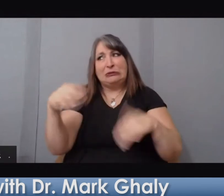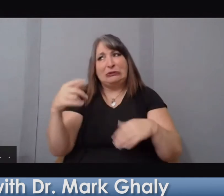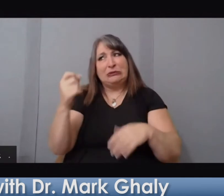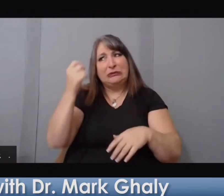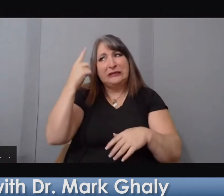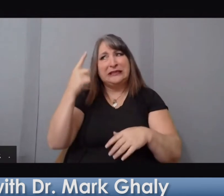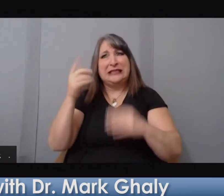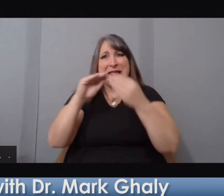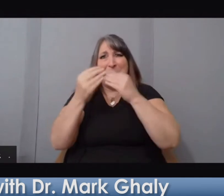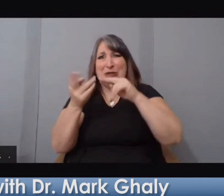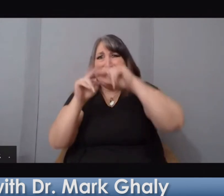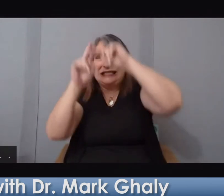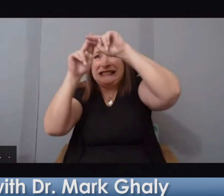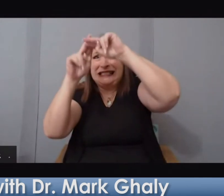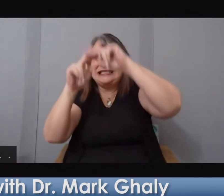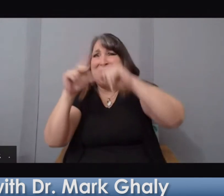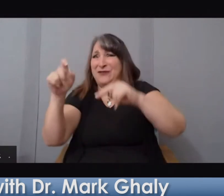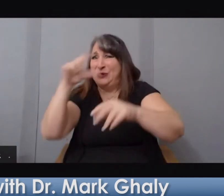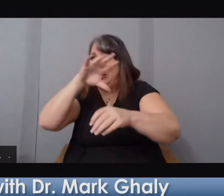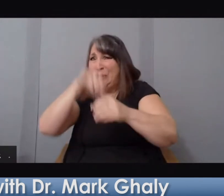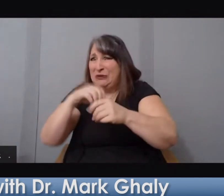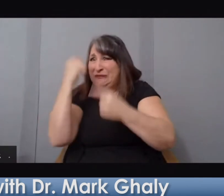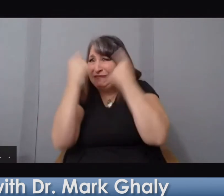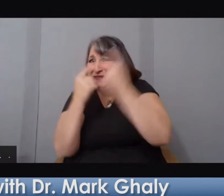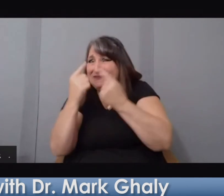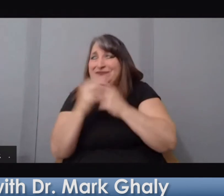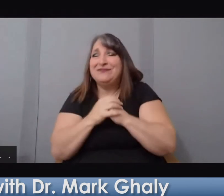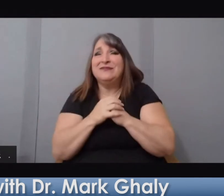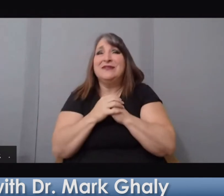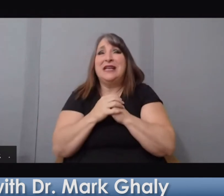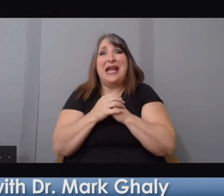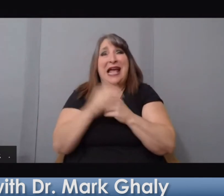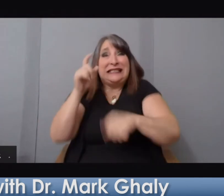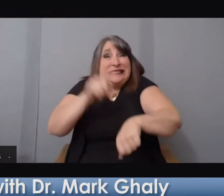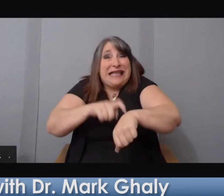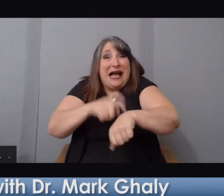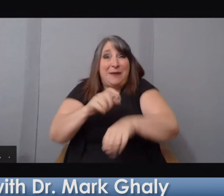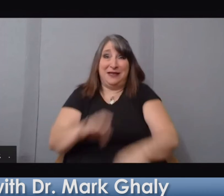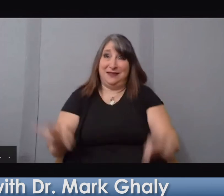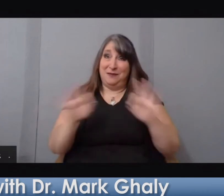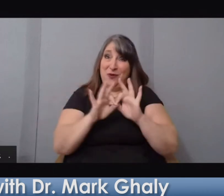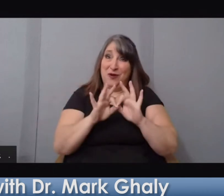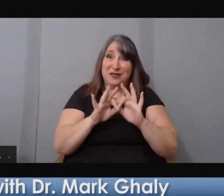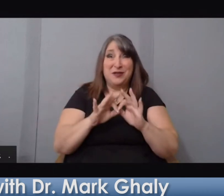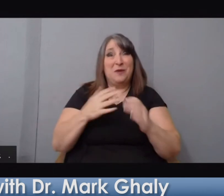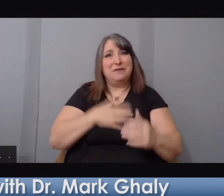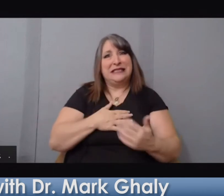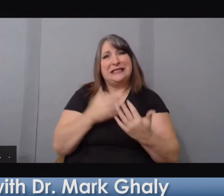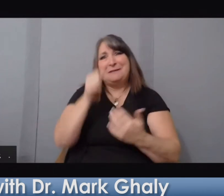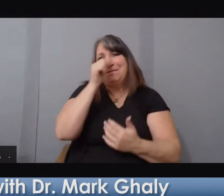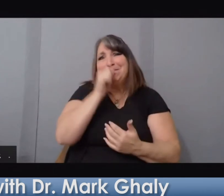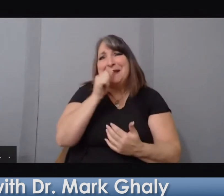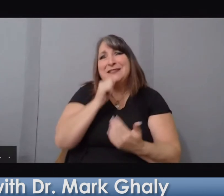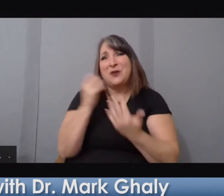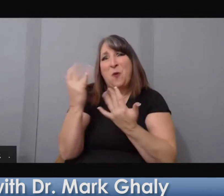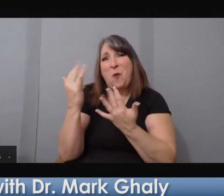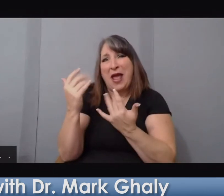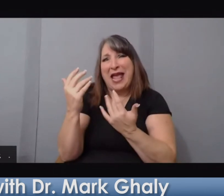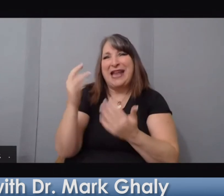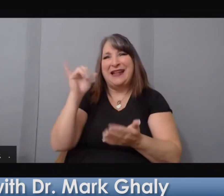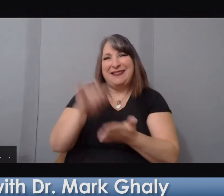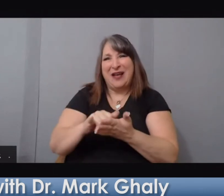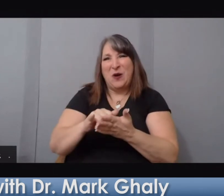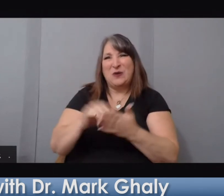cases, and knowing that the timing with this is important in everything. So stay tuned, it will come out soon. As it relates to